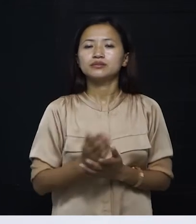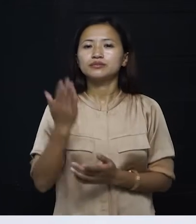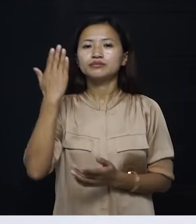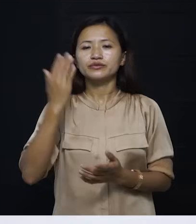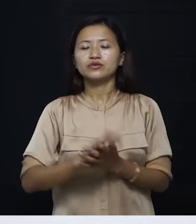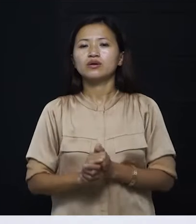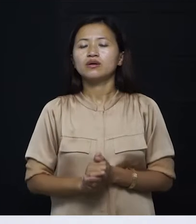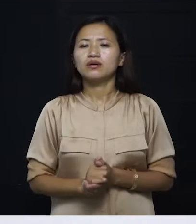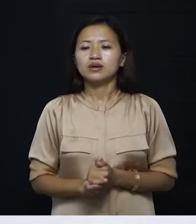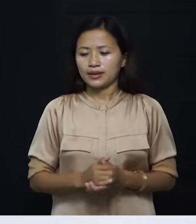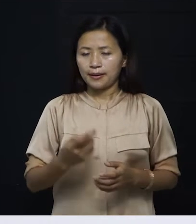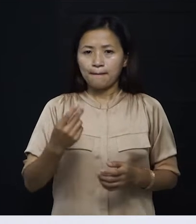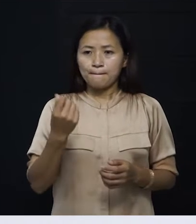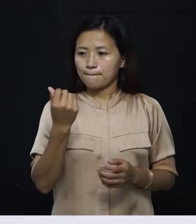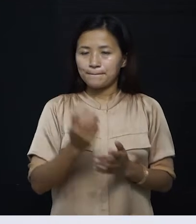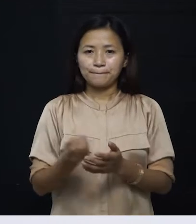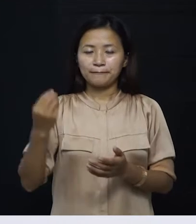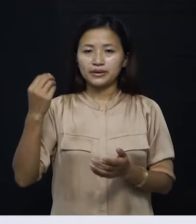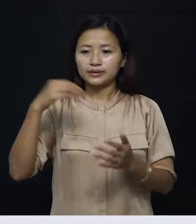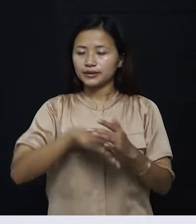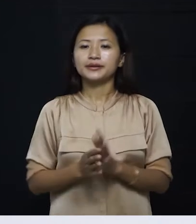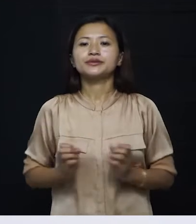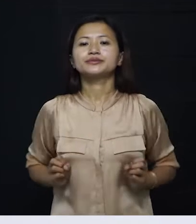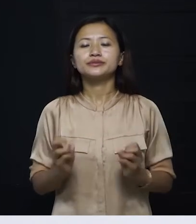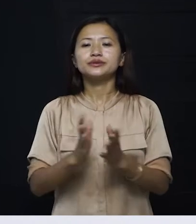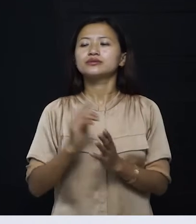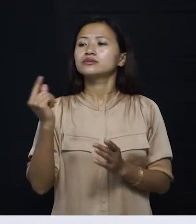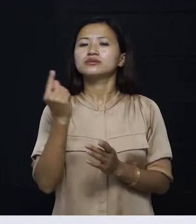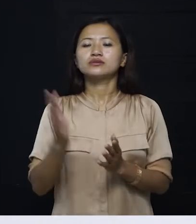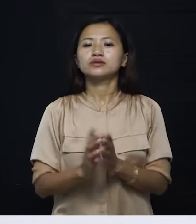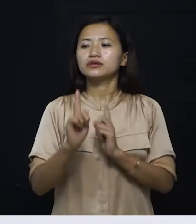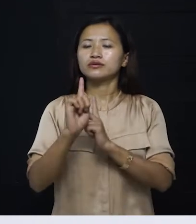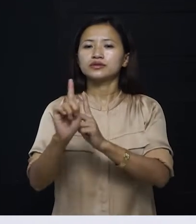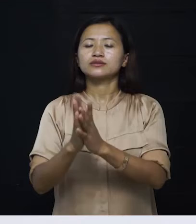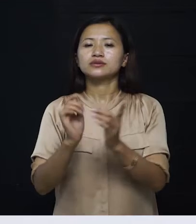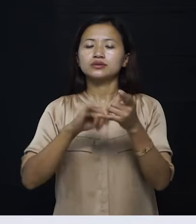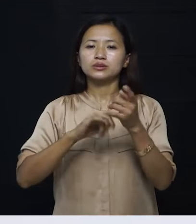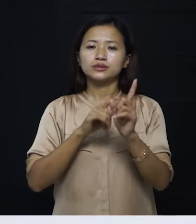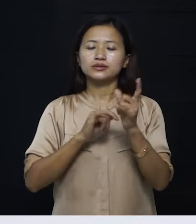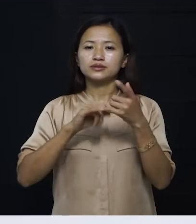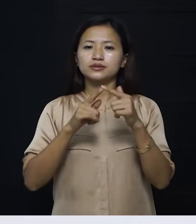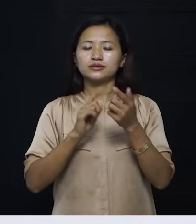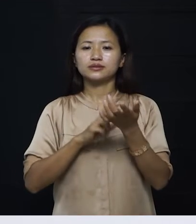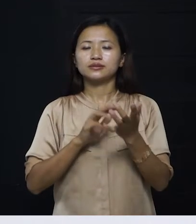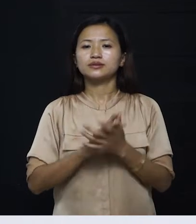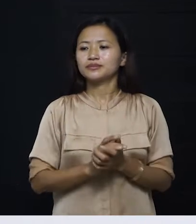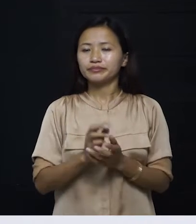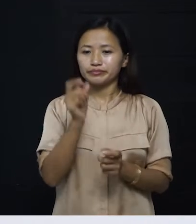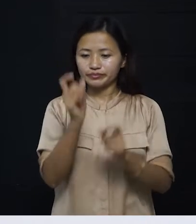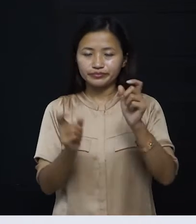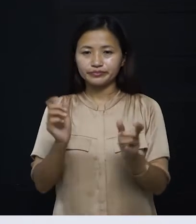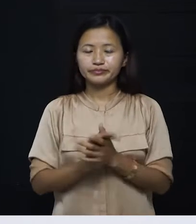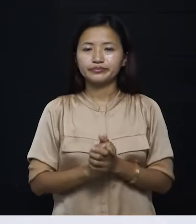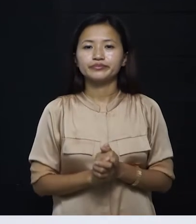before money came into being, the people, that is, they used to follow a system, isn't it? The people, they used to